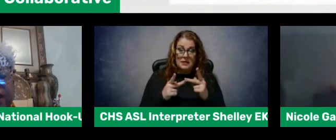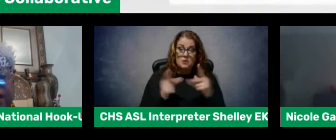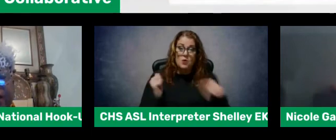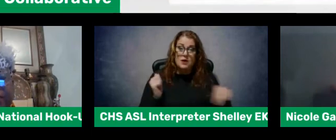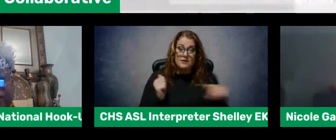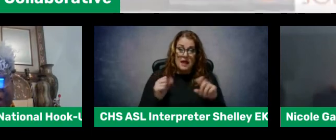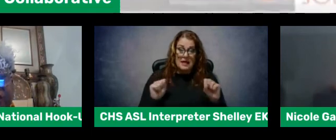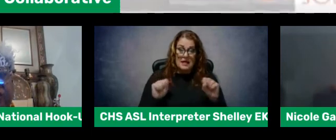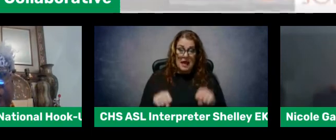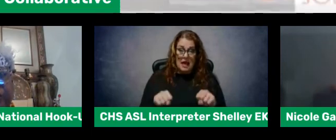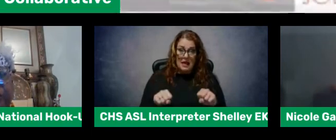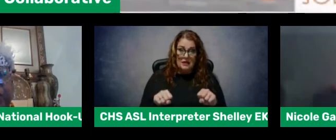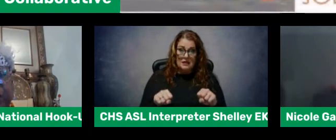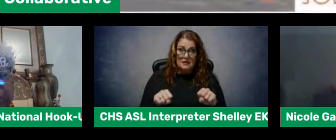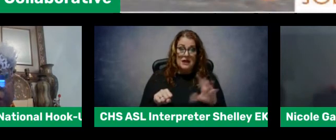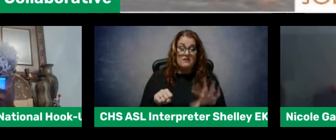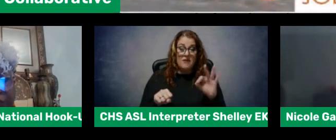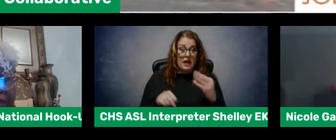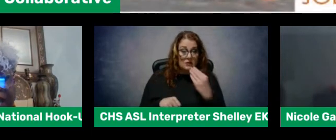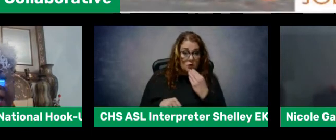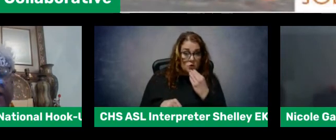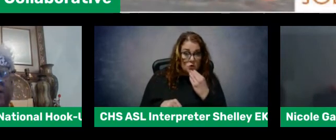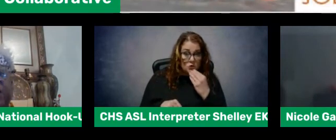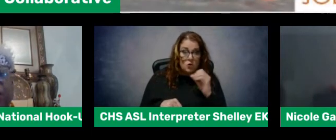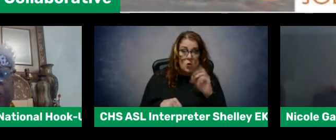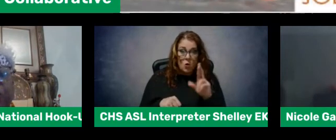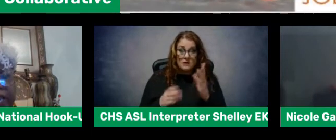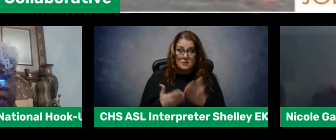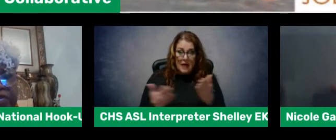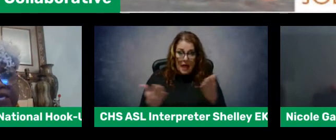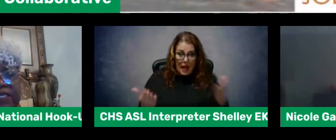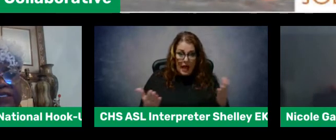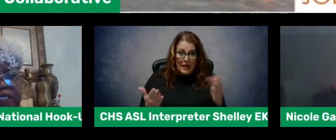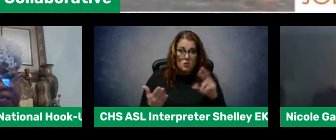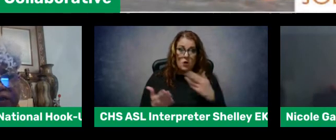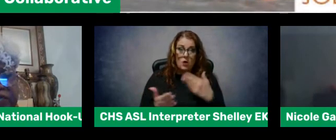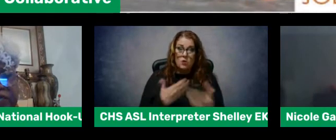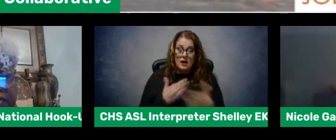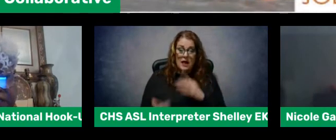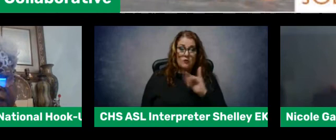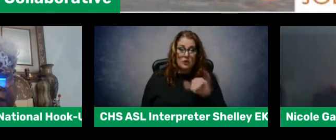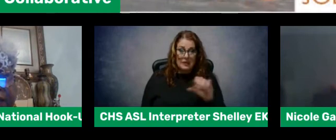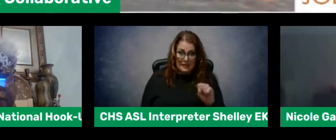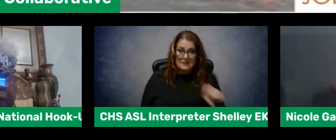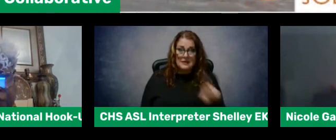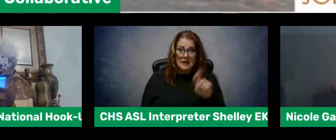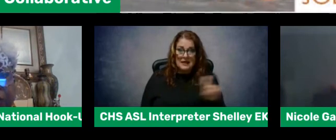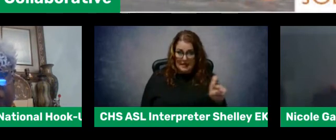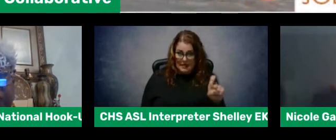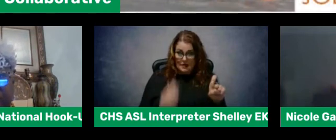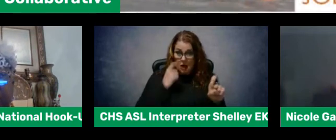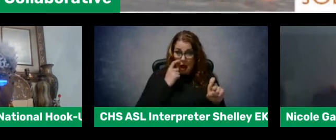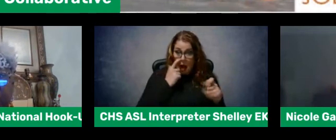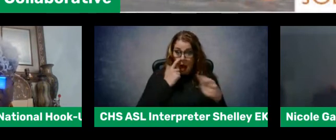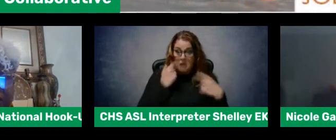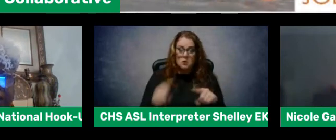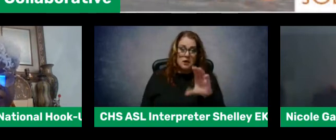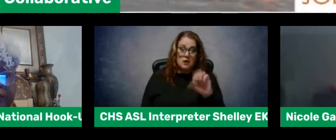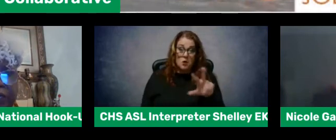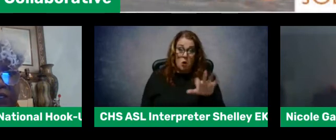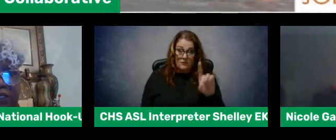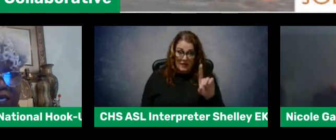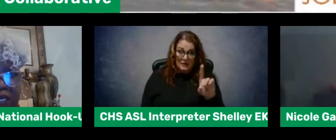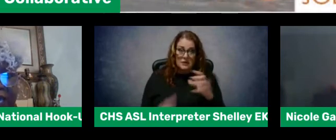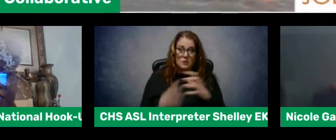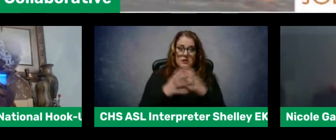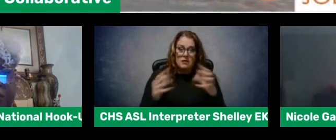can find food or supplies or whatever it is that they're needing. During COVID, it was a lot